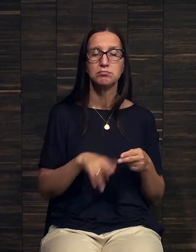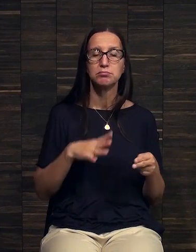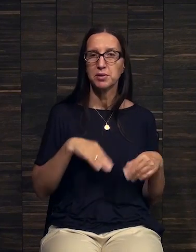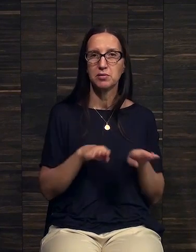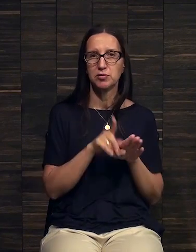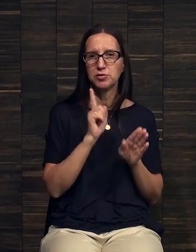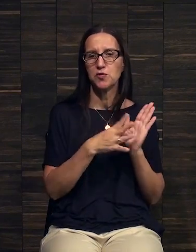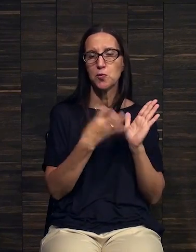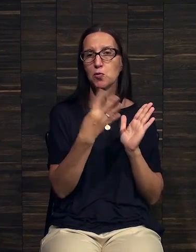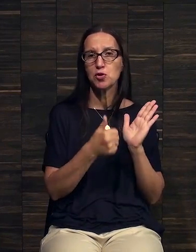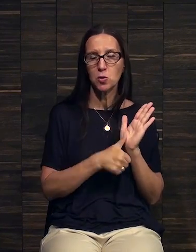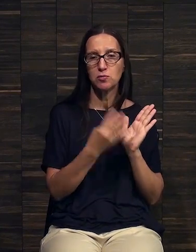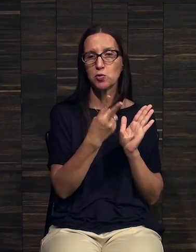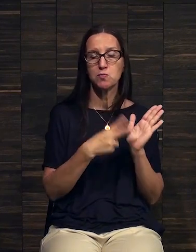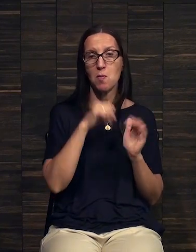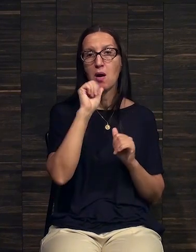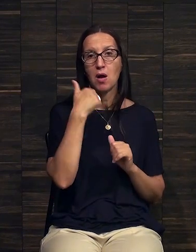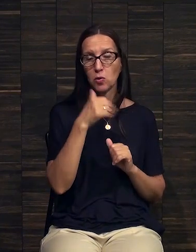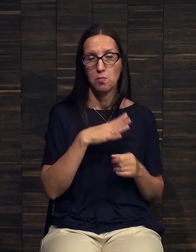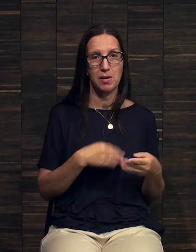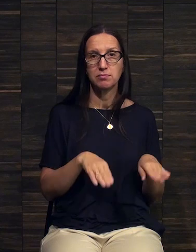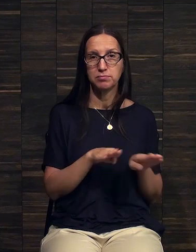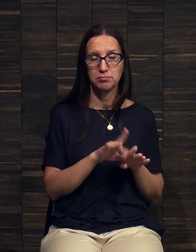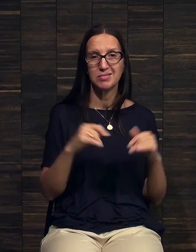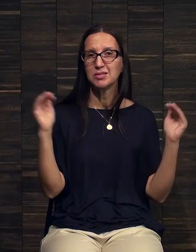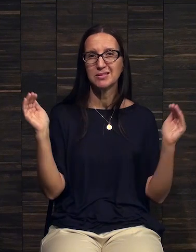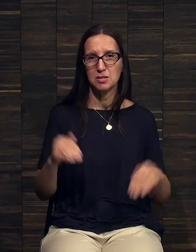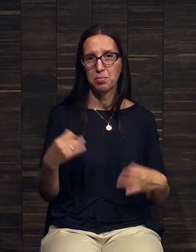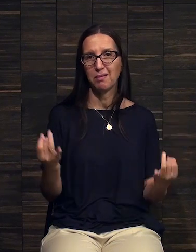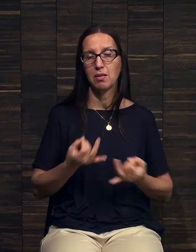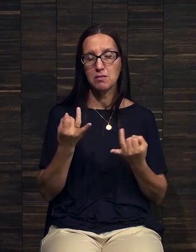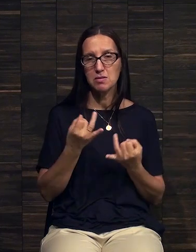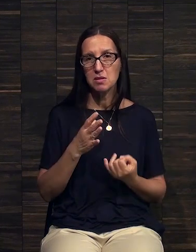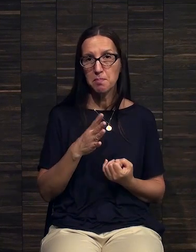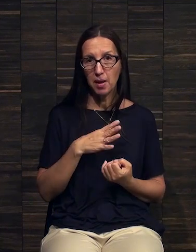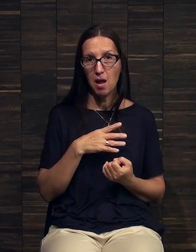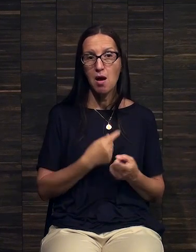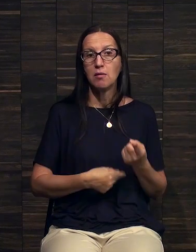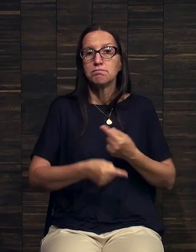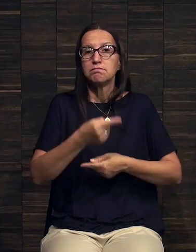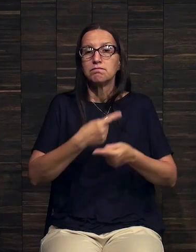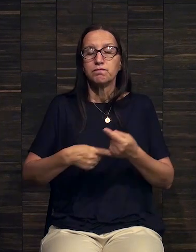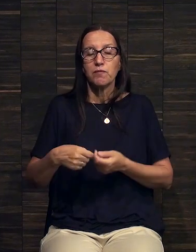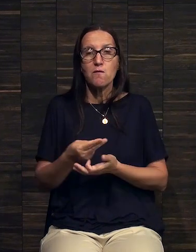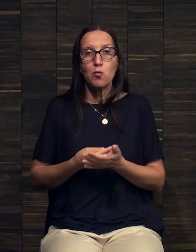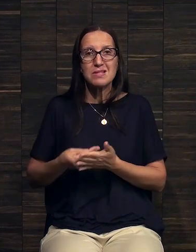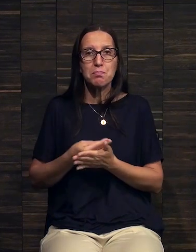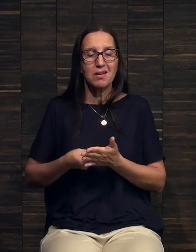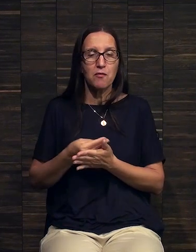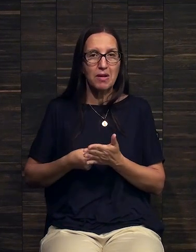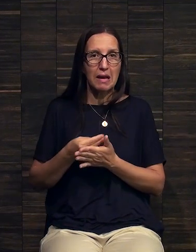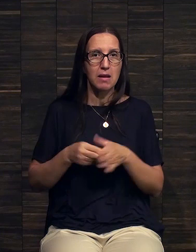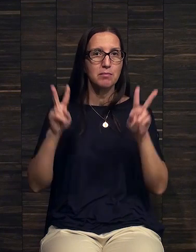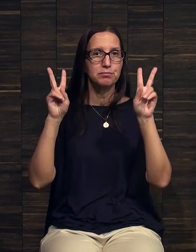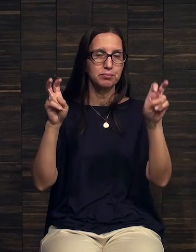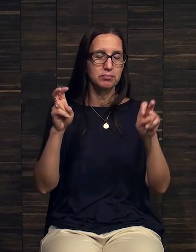they ceased to be issued in 1946 after World War II because of decreased interest, so